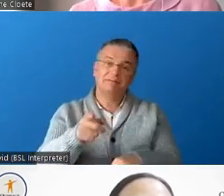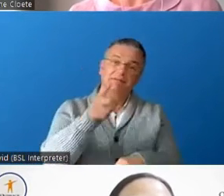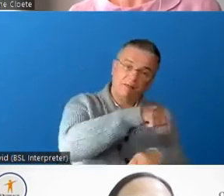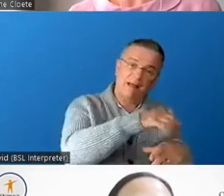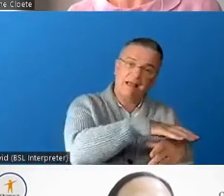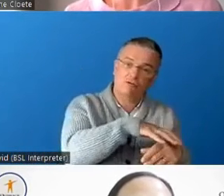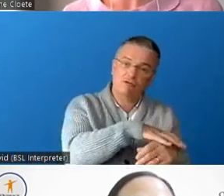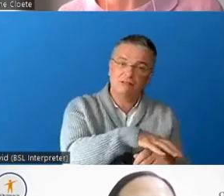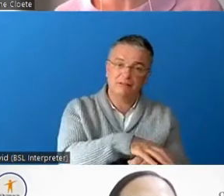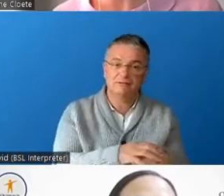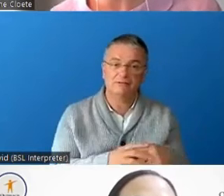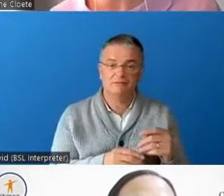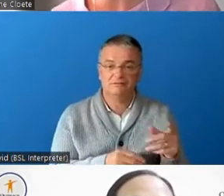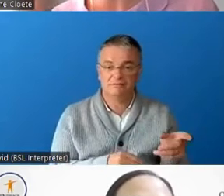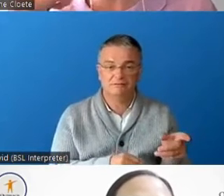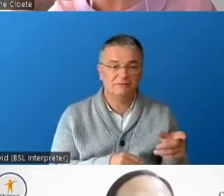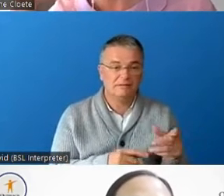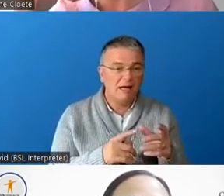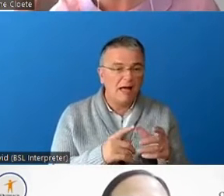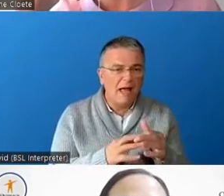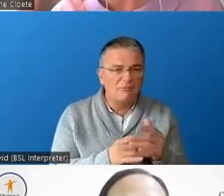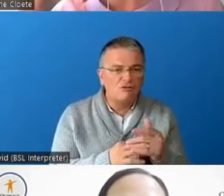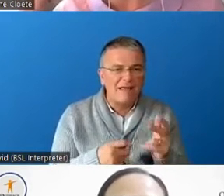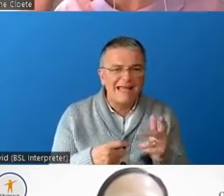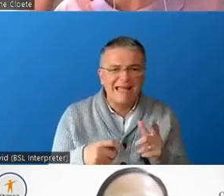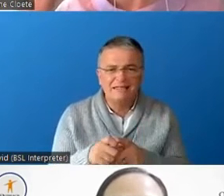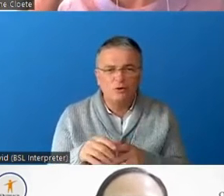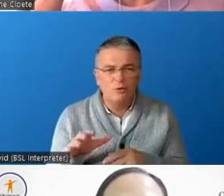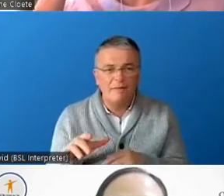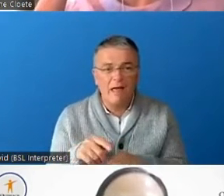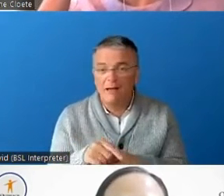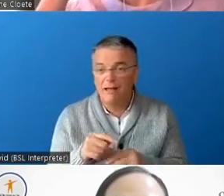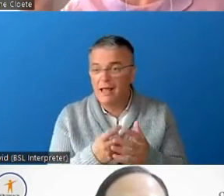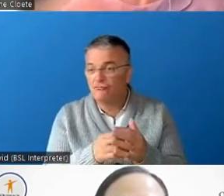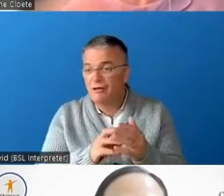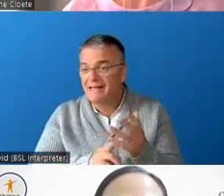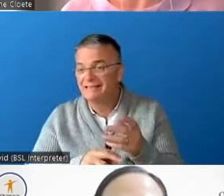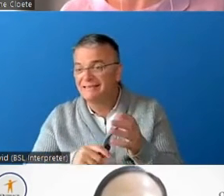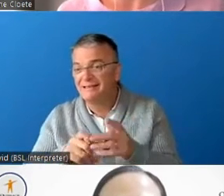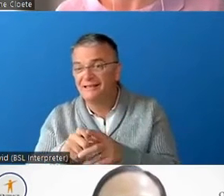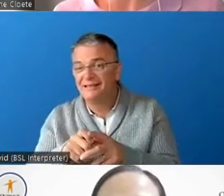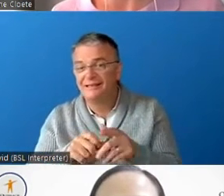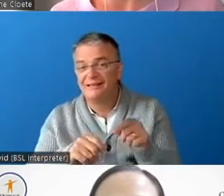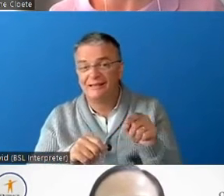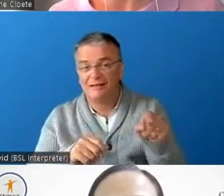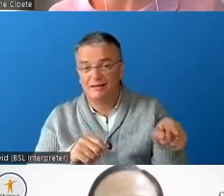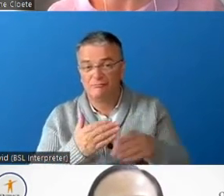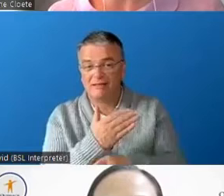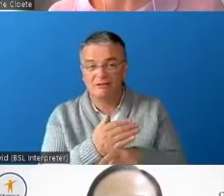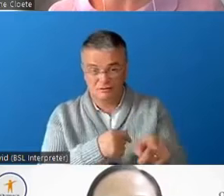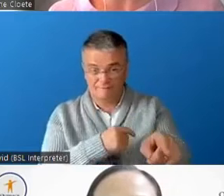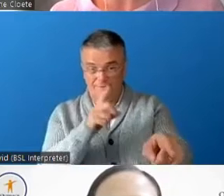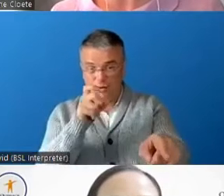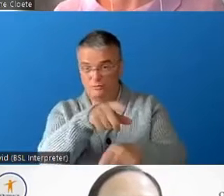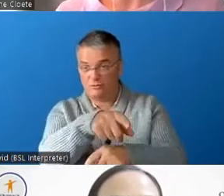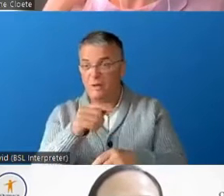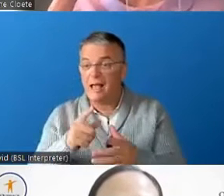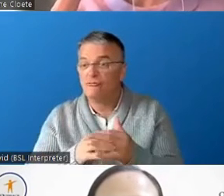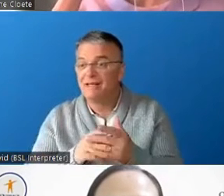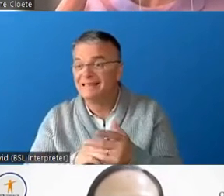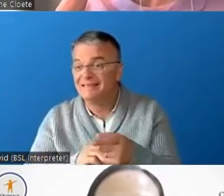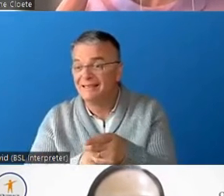areas. Red, are you with us? If you can unmute and say hello. Red is the practitioner in the photo. Red, are you with